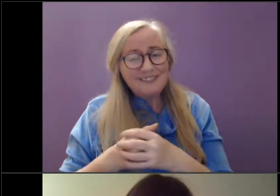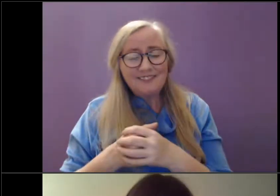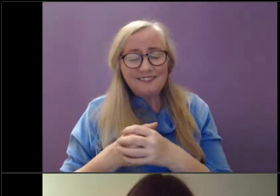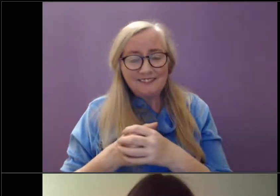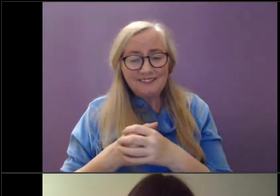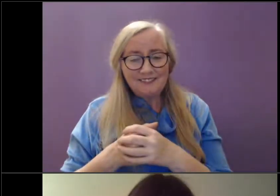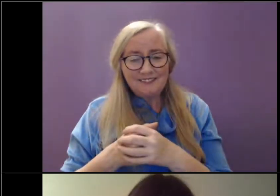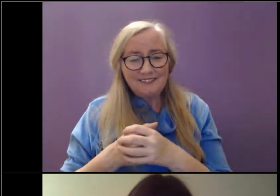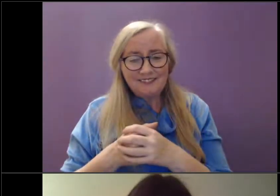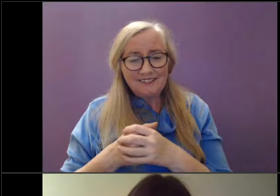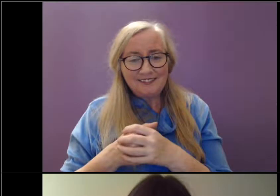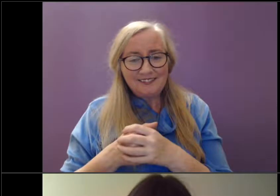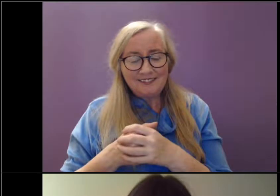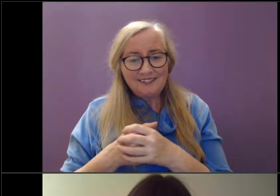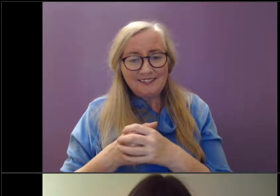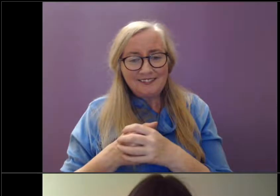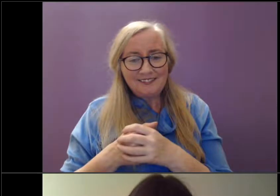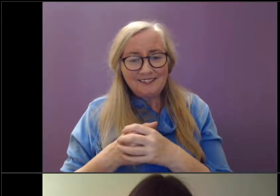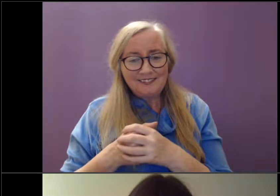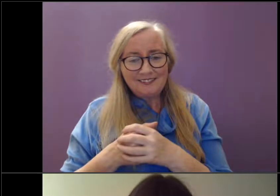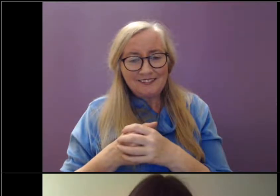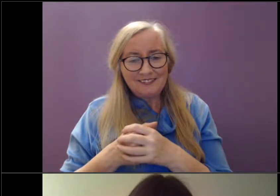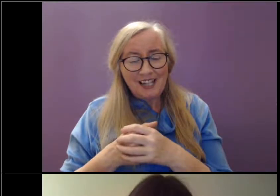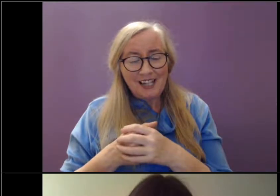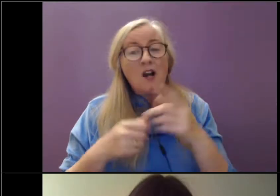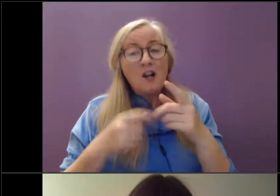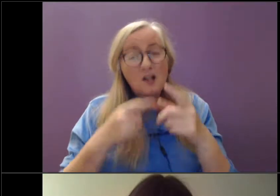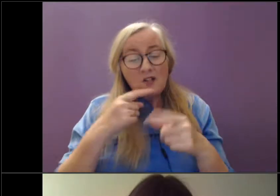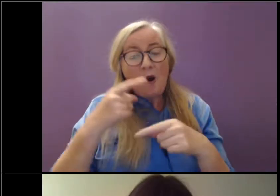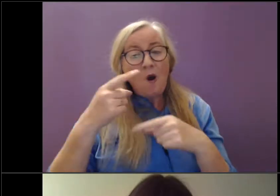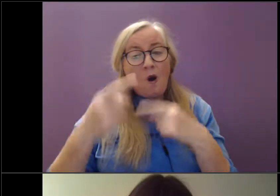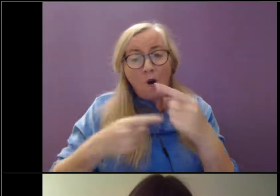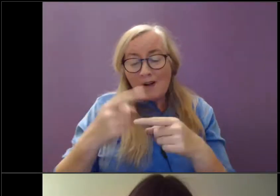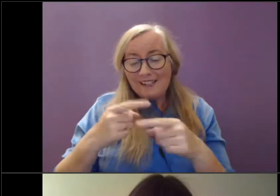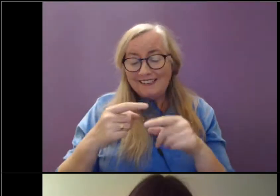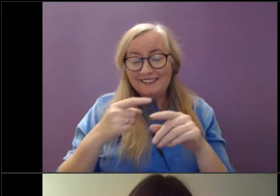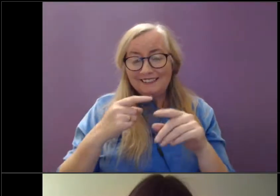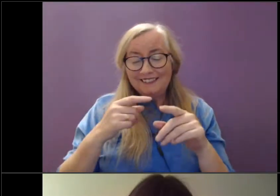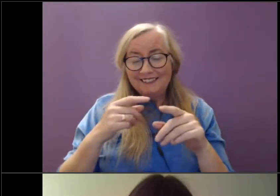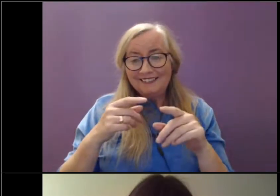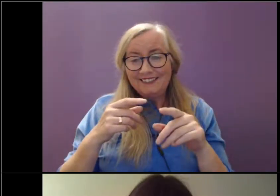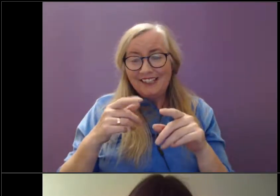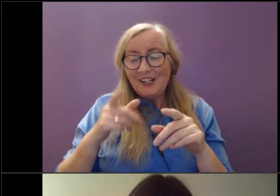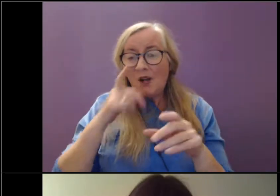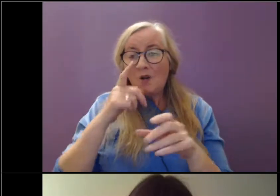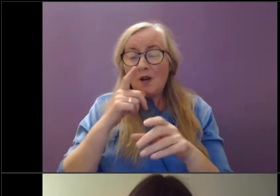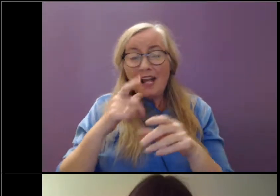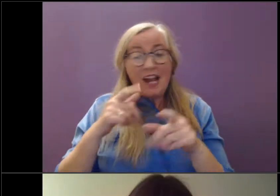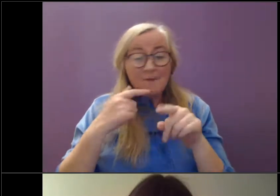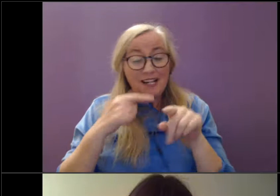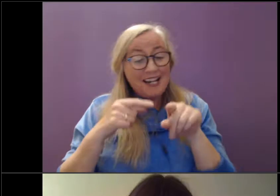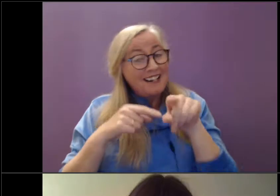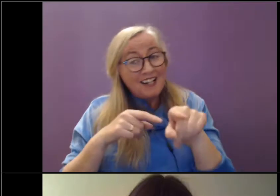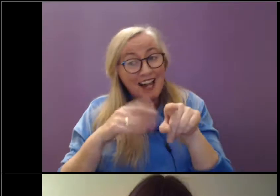of cut your younger sibling a bit of slack, because they're not at the level that you're at,